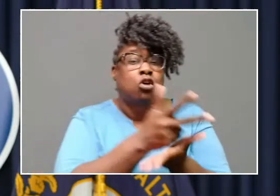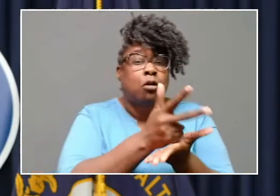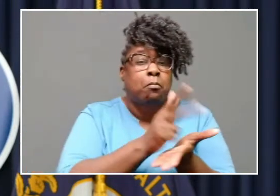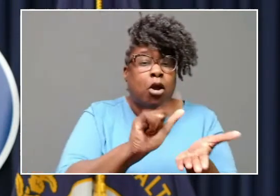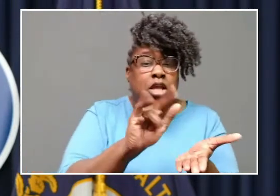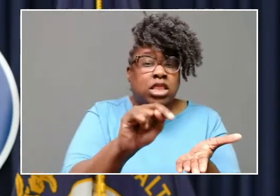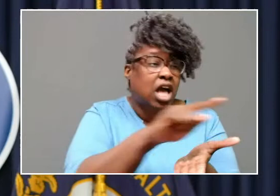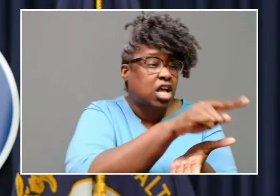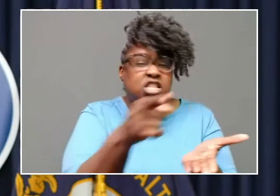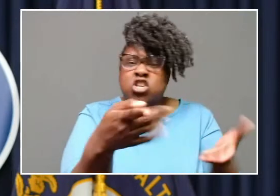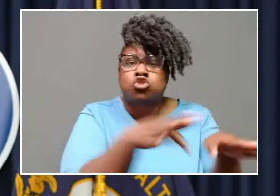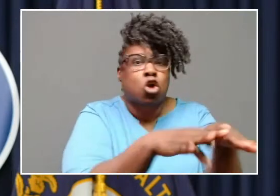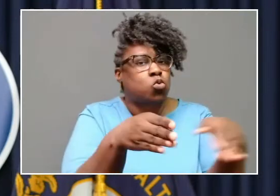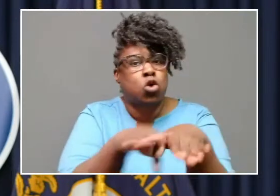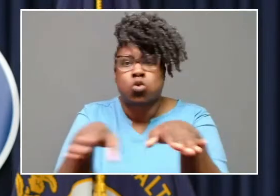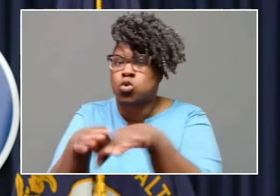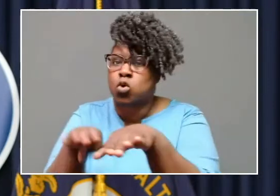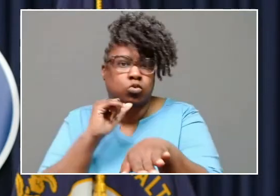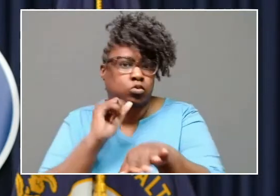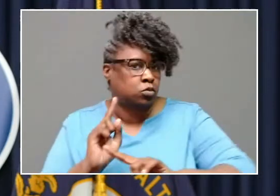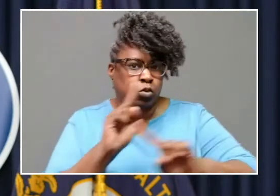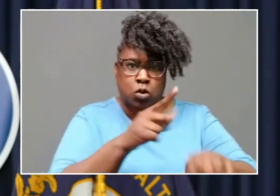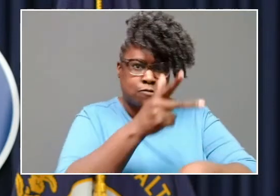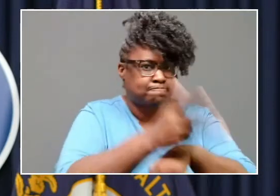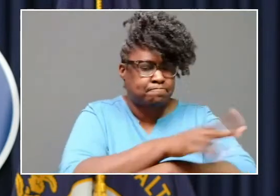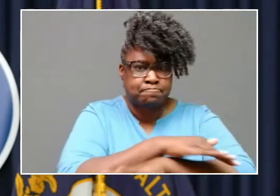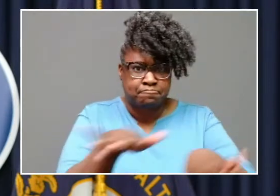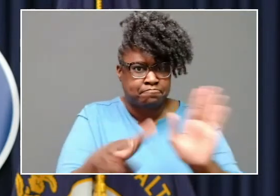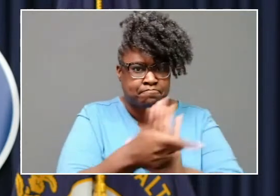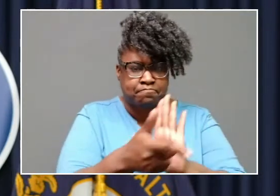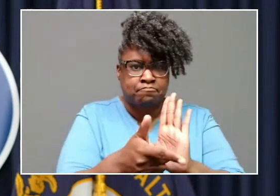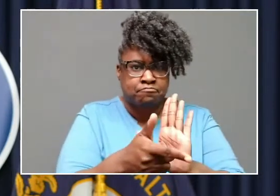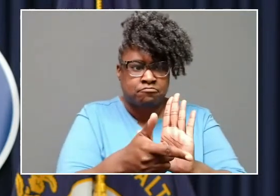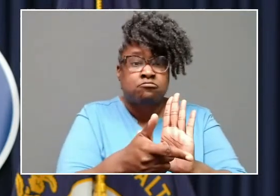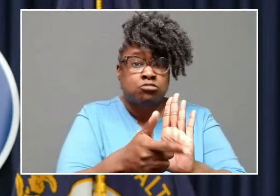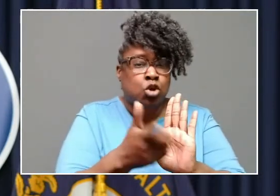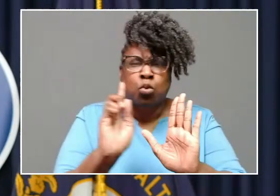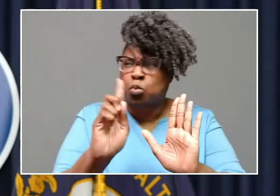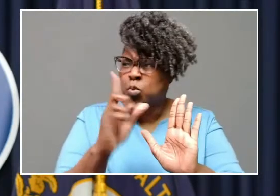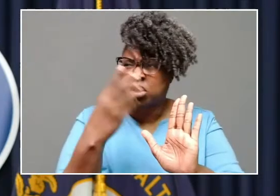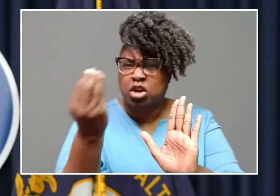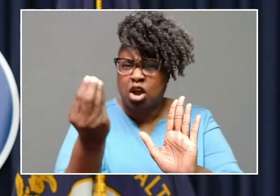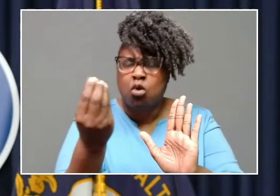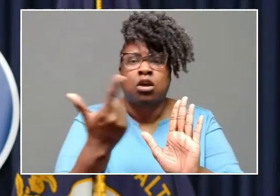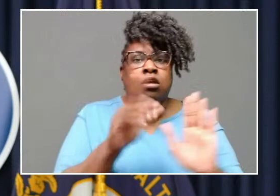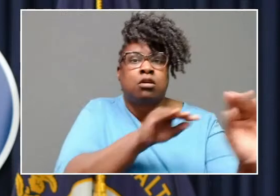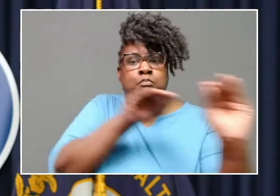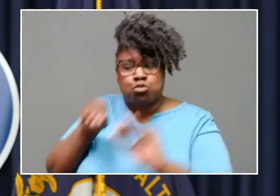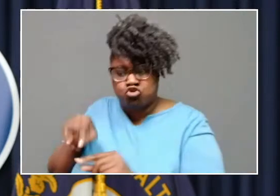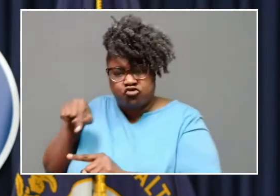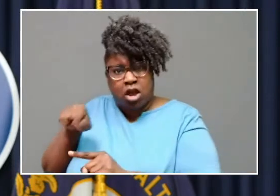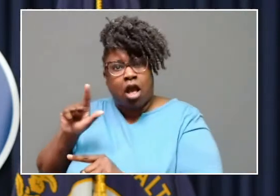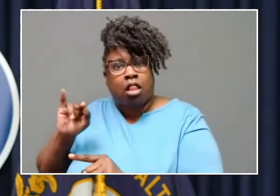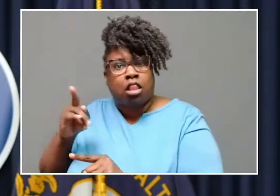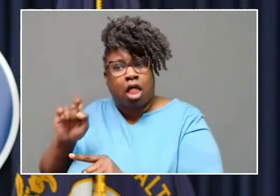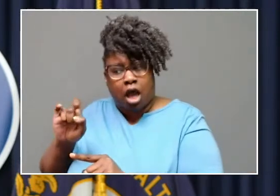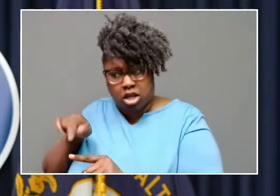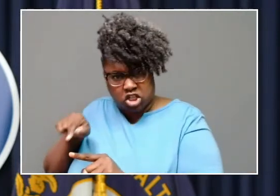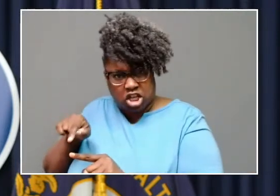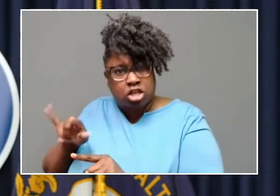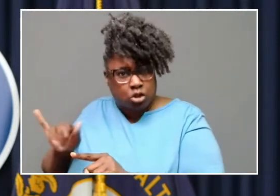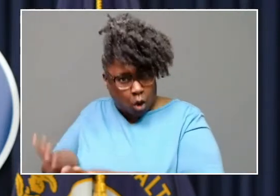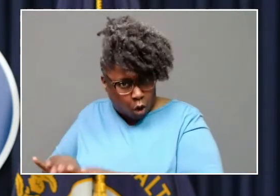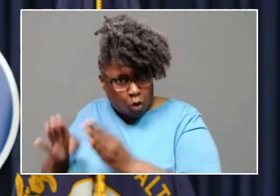the fire spreading, guests staying in the cottages have been relocated to the lodge. Cottages and the Woodland Center are closed to the